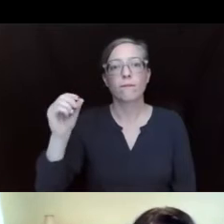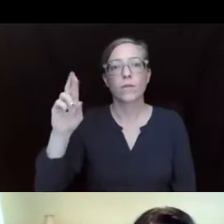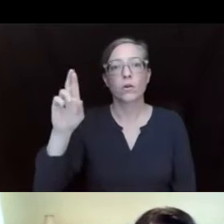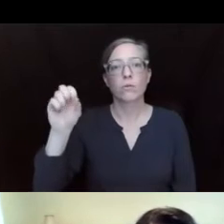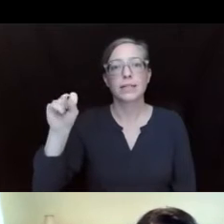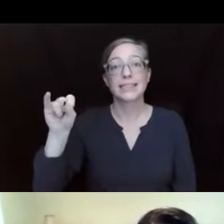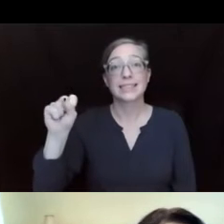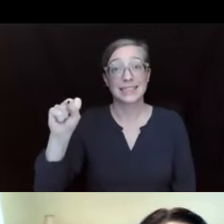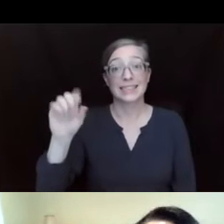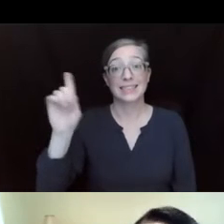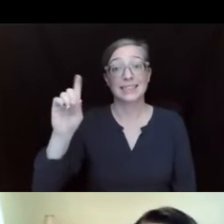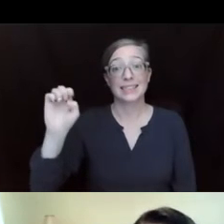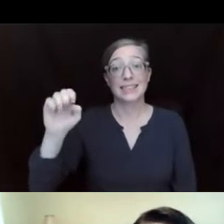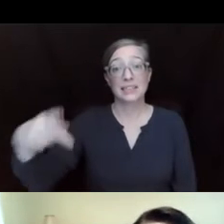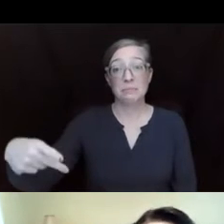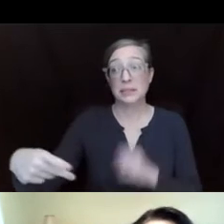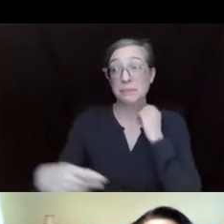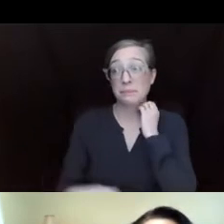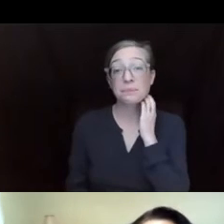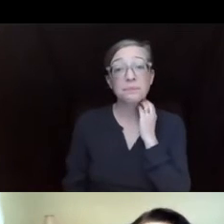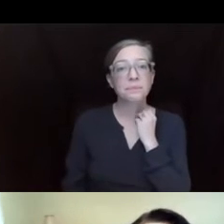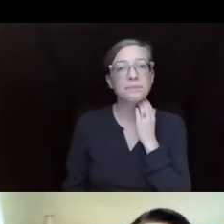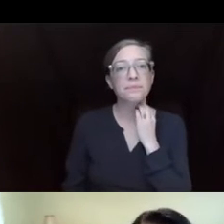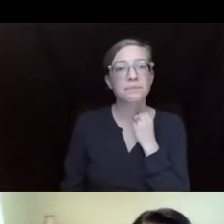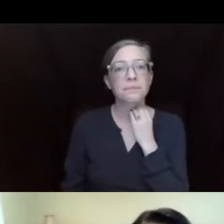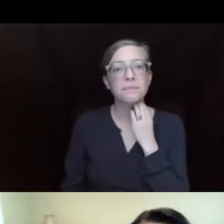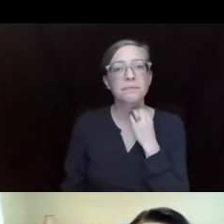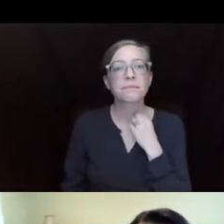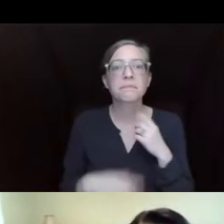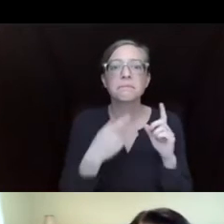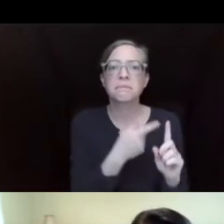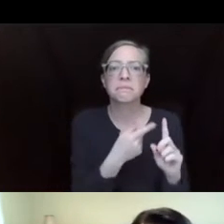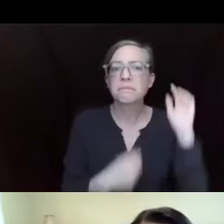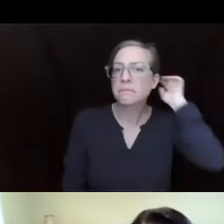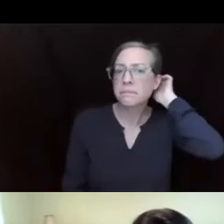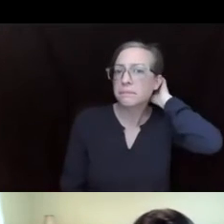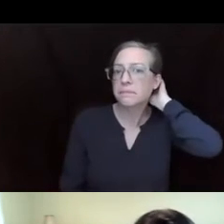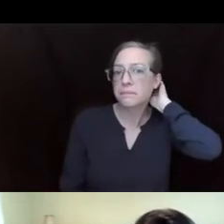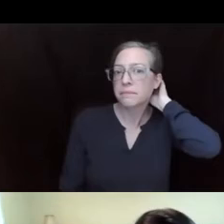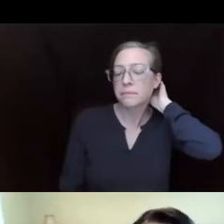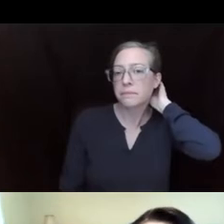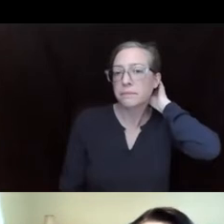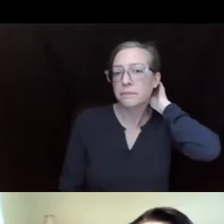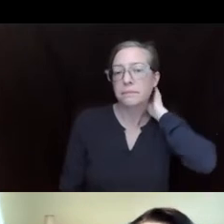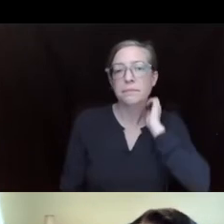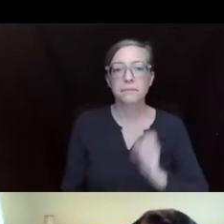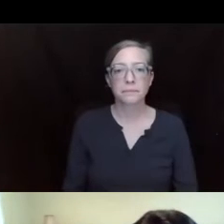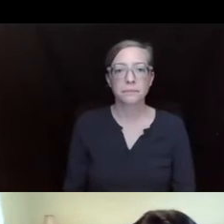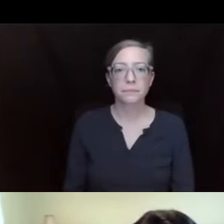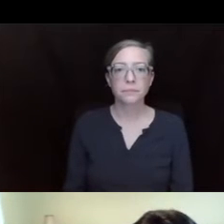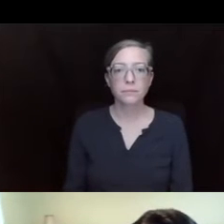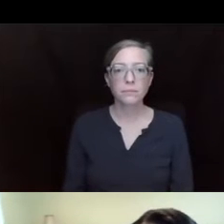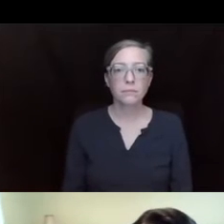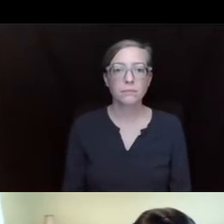explain a little bit much later. But let me tell you what it is. The electrophoresis is the movement of particles due to